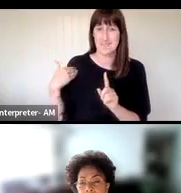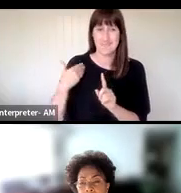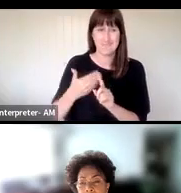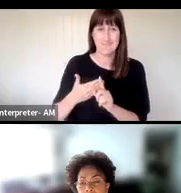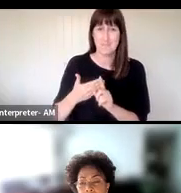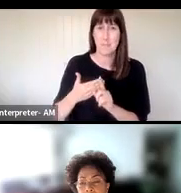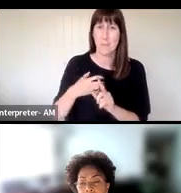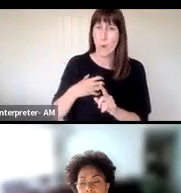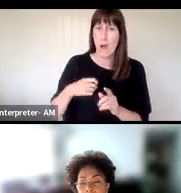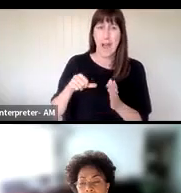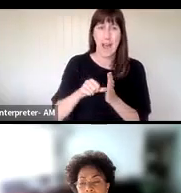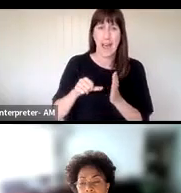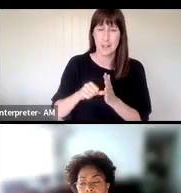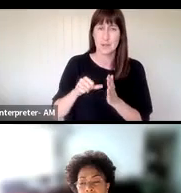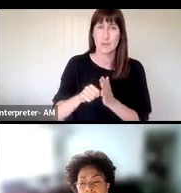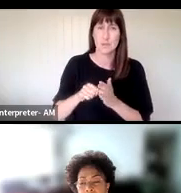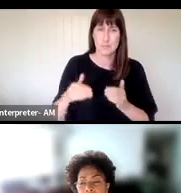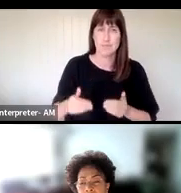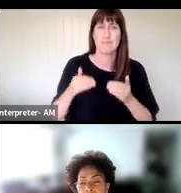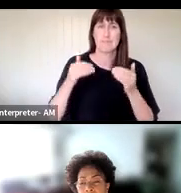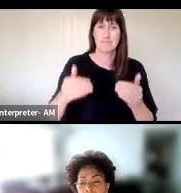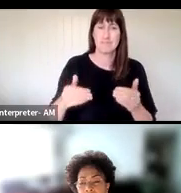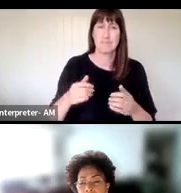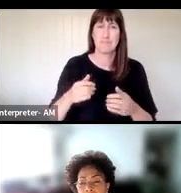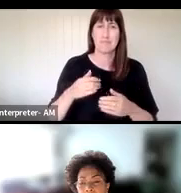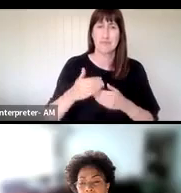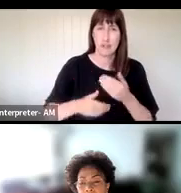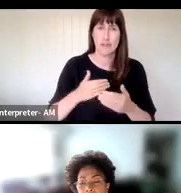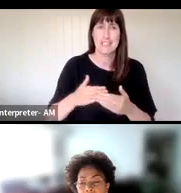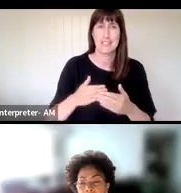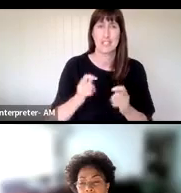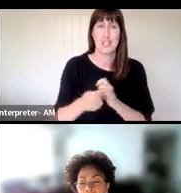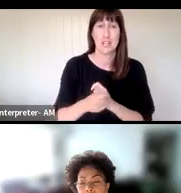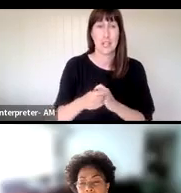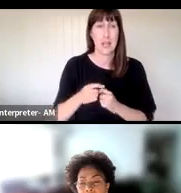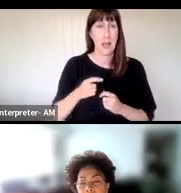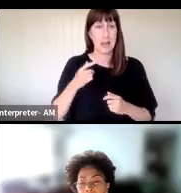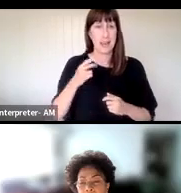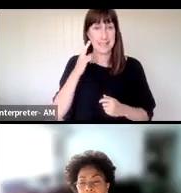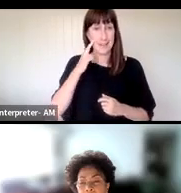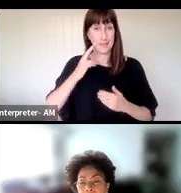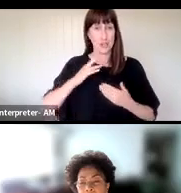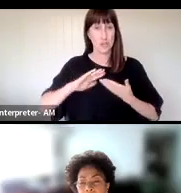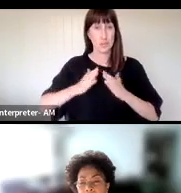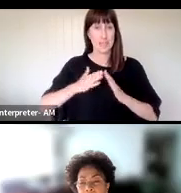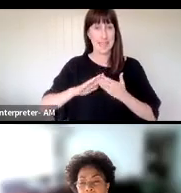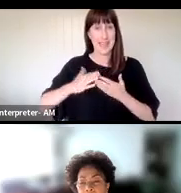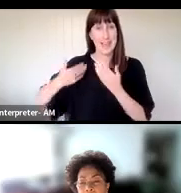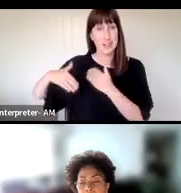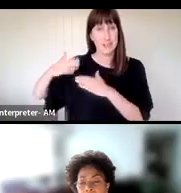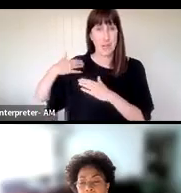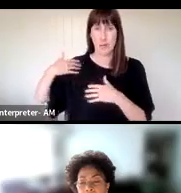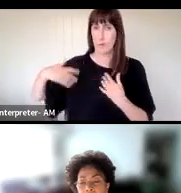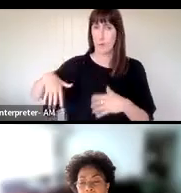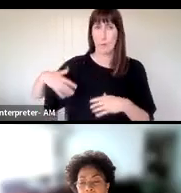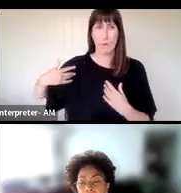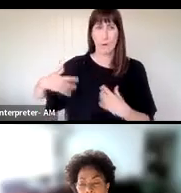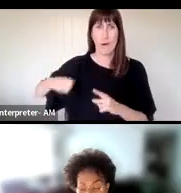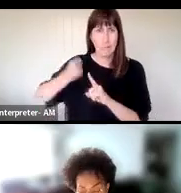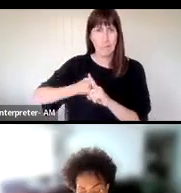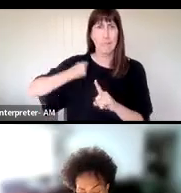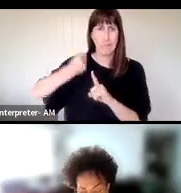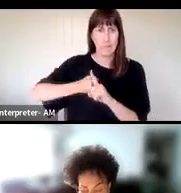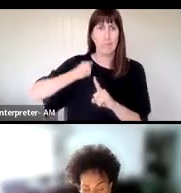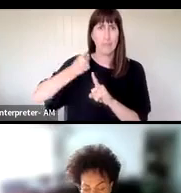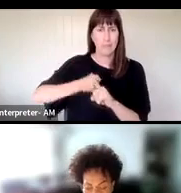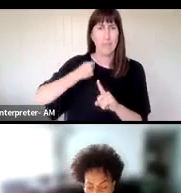progress change. And this community has a long, rich community history of advocating and achieving change across so many